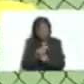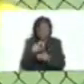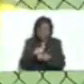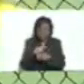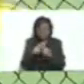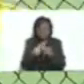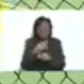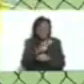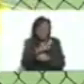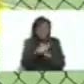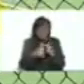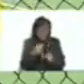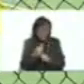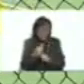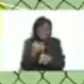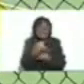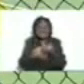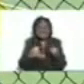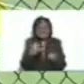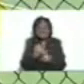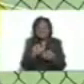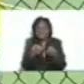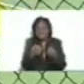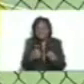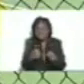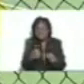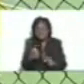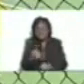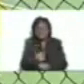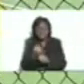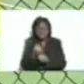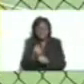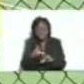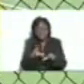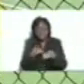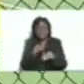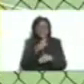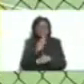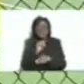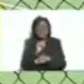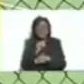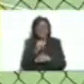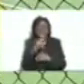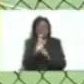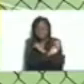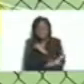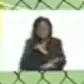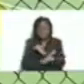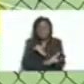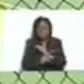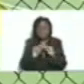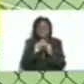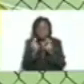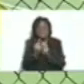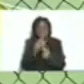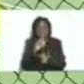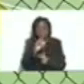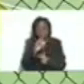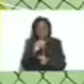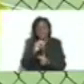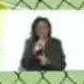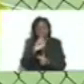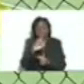It's an international event. It's sponsored or ratified by the regional body, which is called COTEC, which is